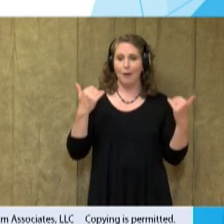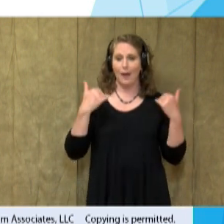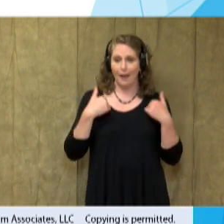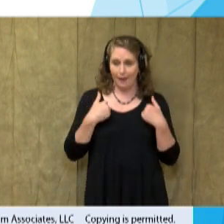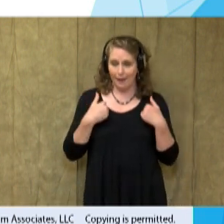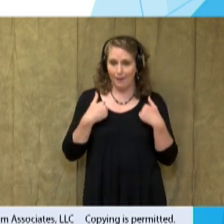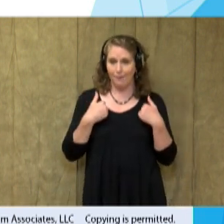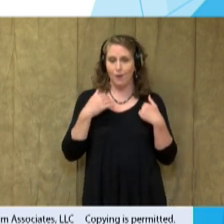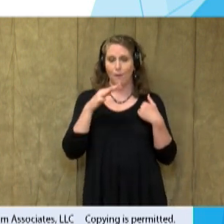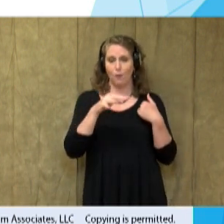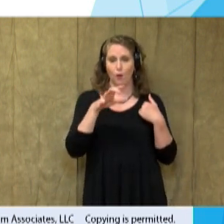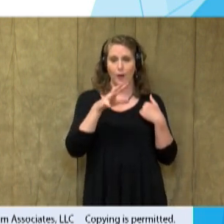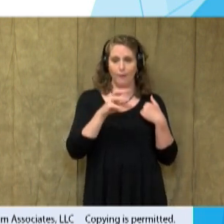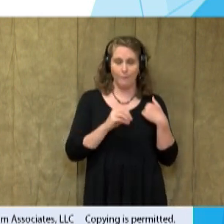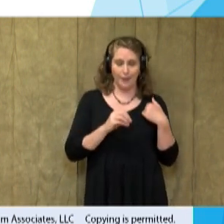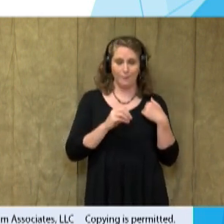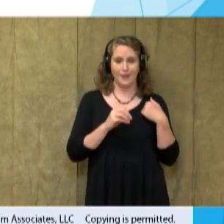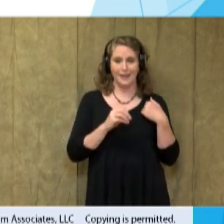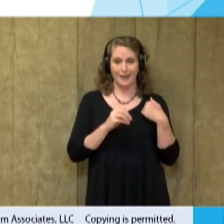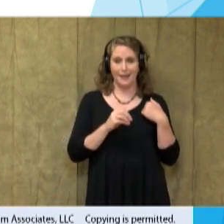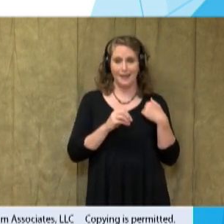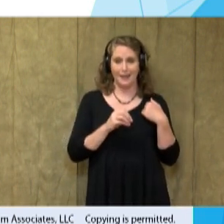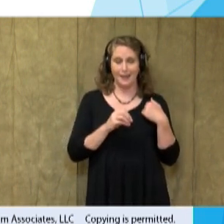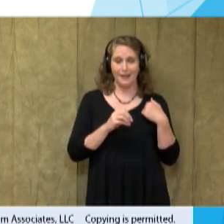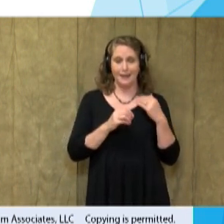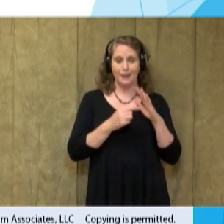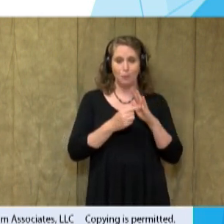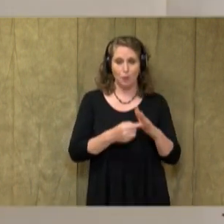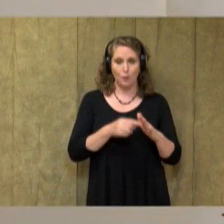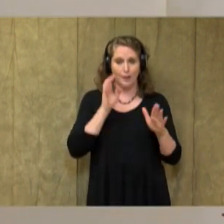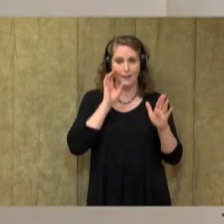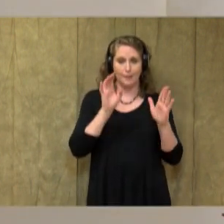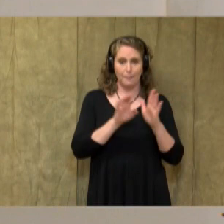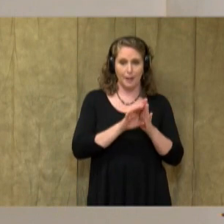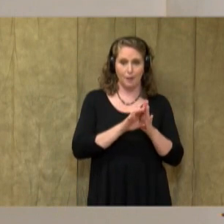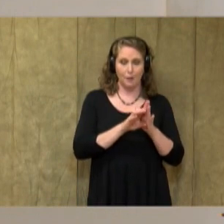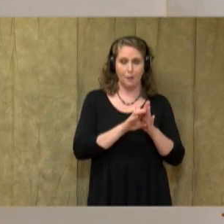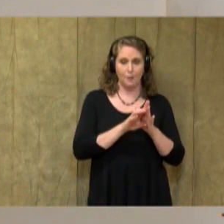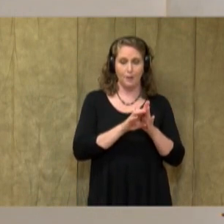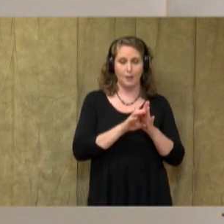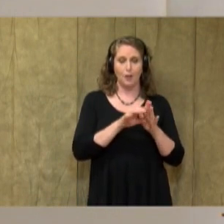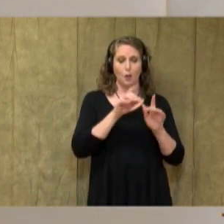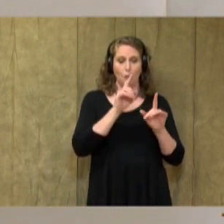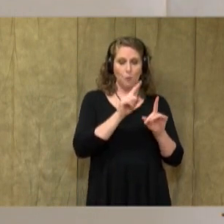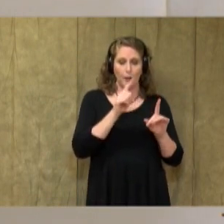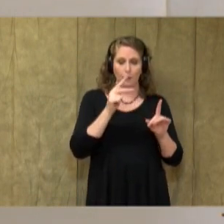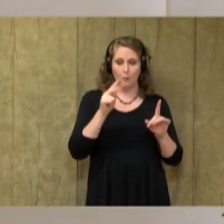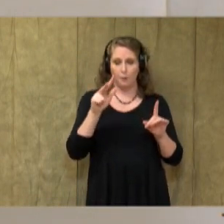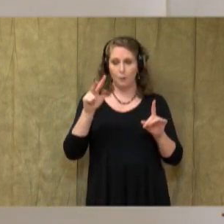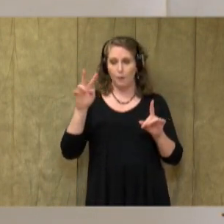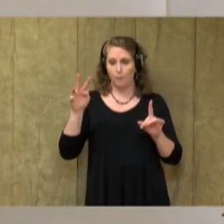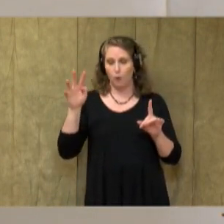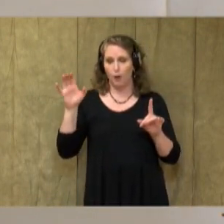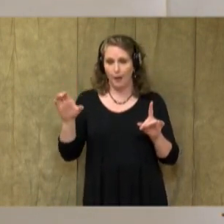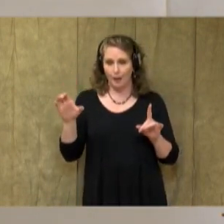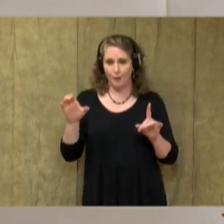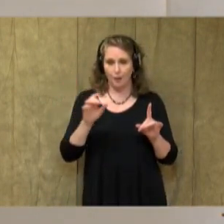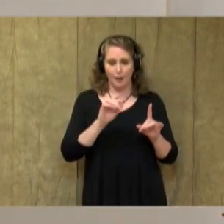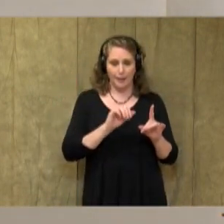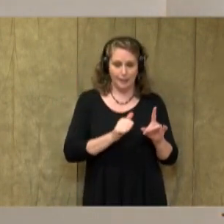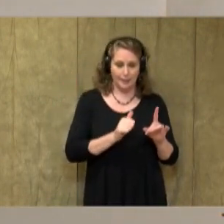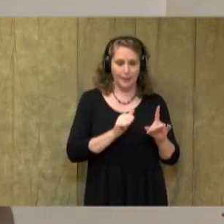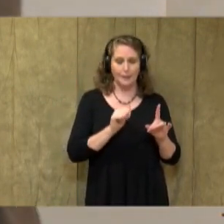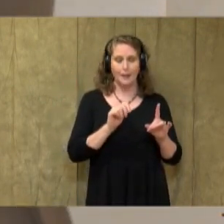have 450 shown as a picture. 100, 200, 300, 400, 10, 20, 30,